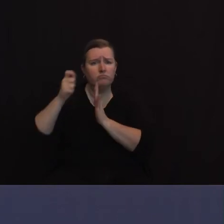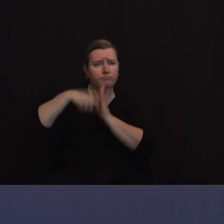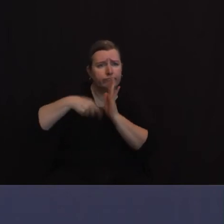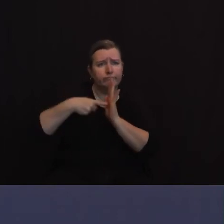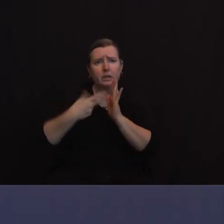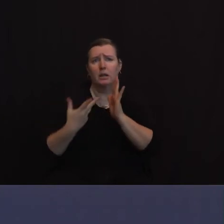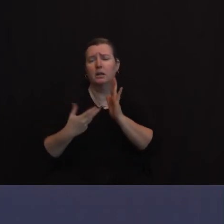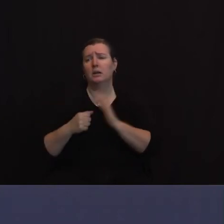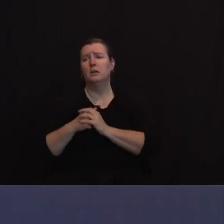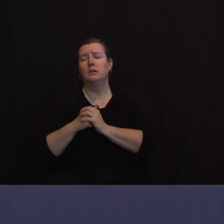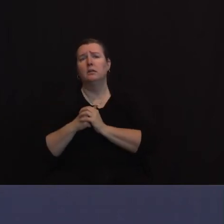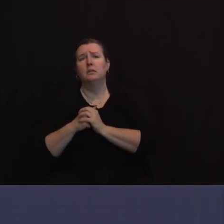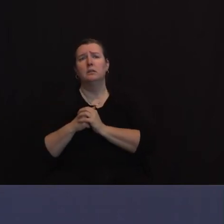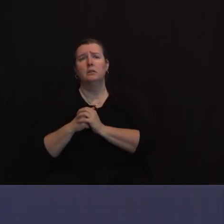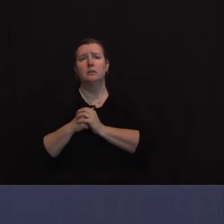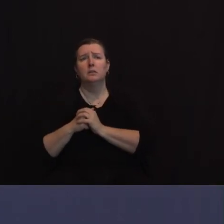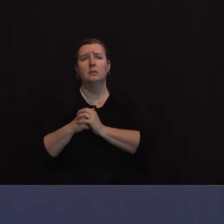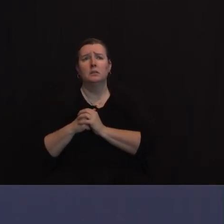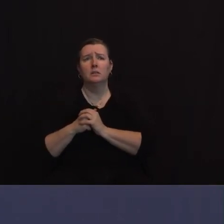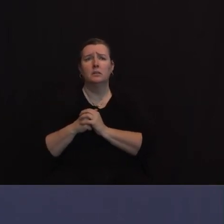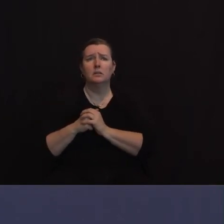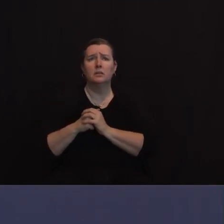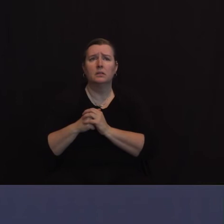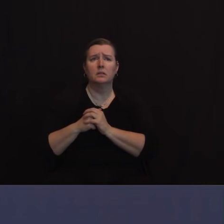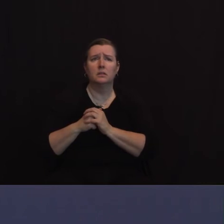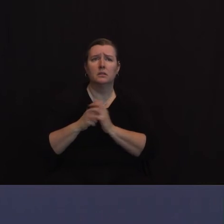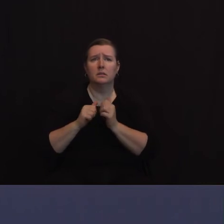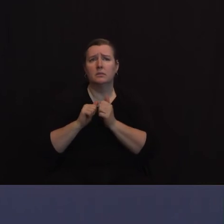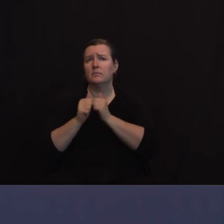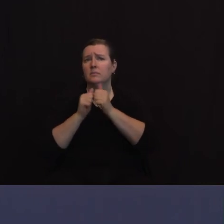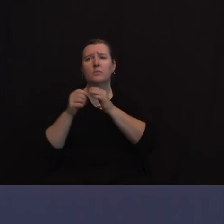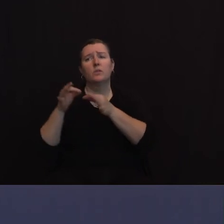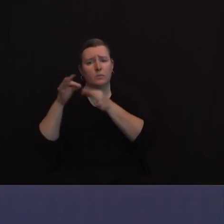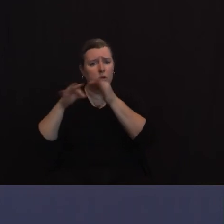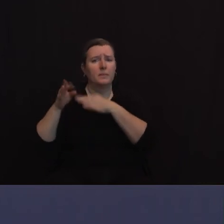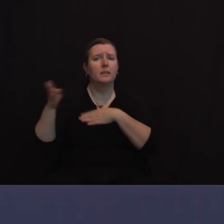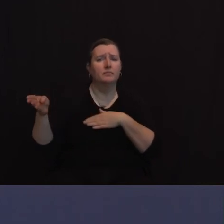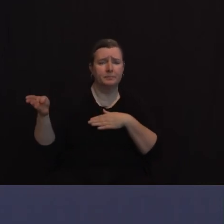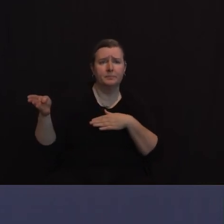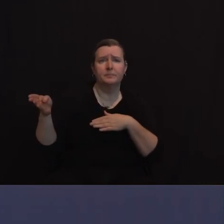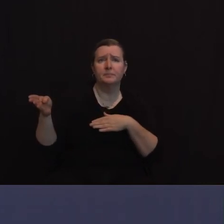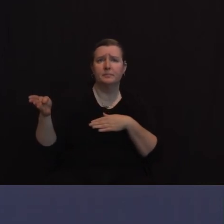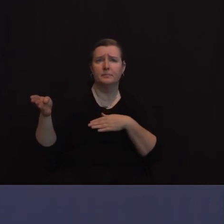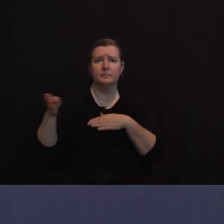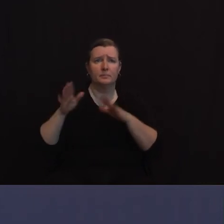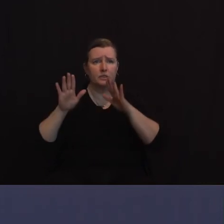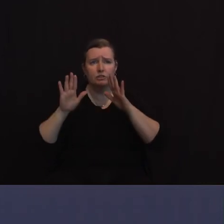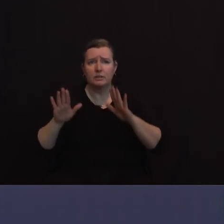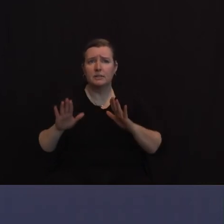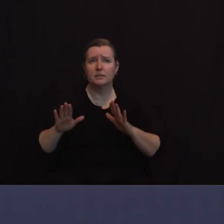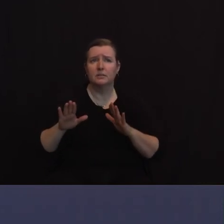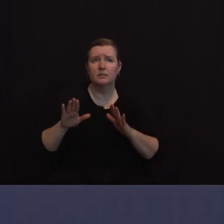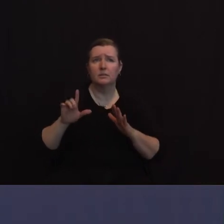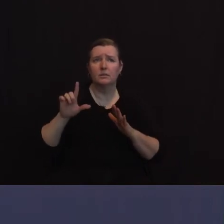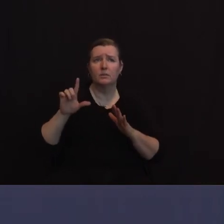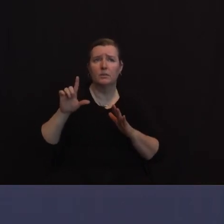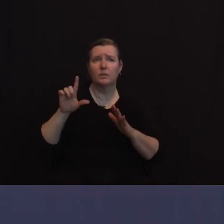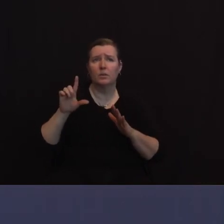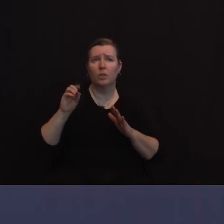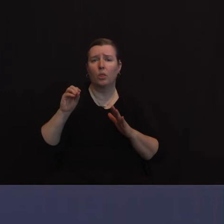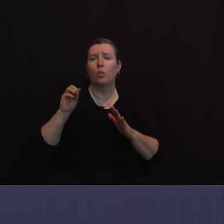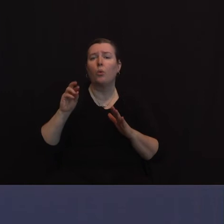and one of the all-time greats in Loretta Weinberg. And I'm big fans